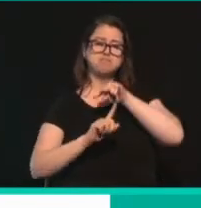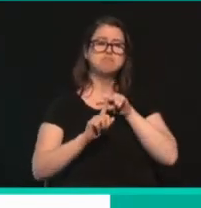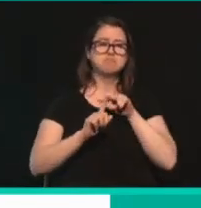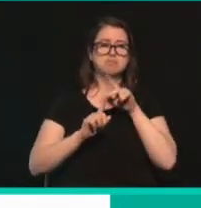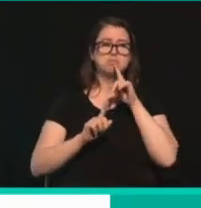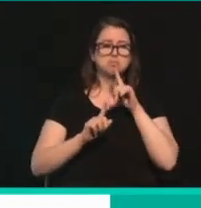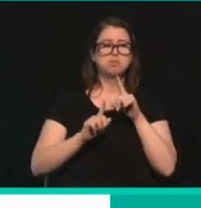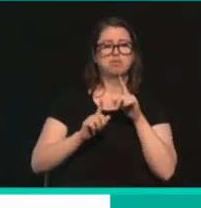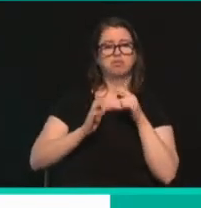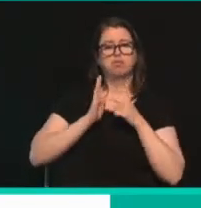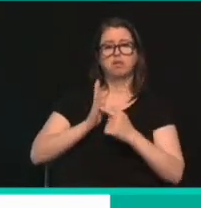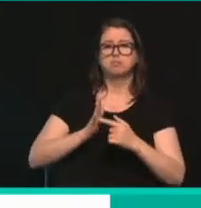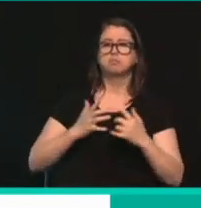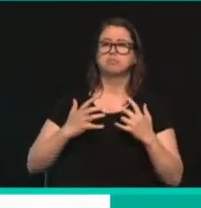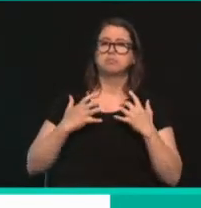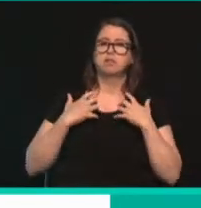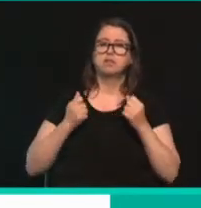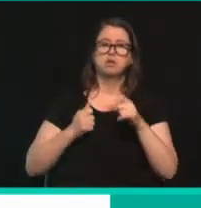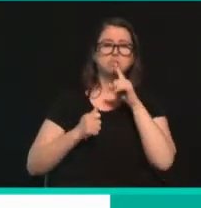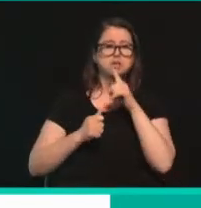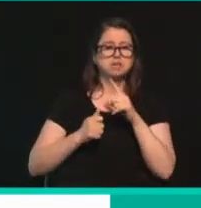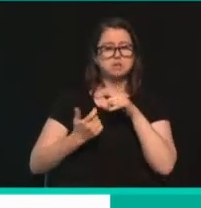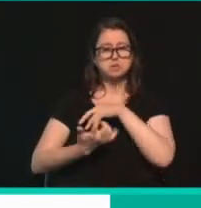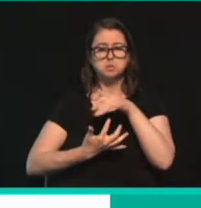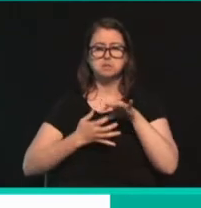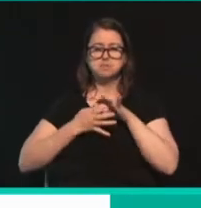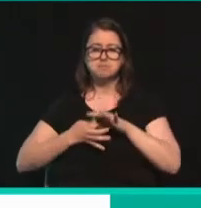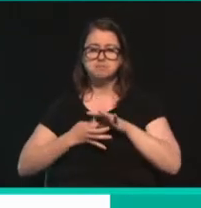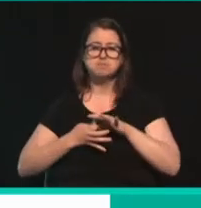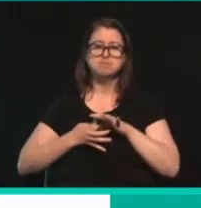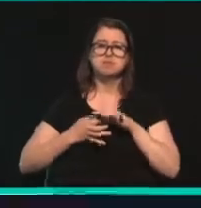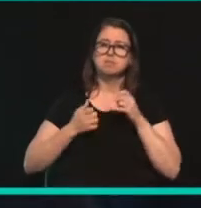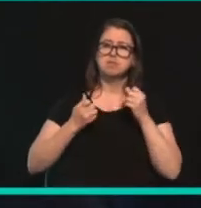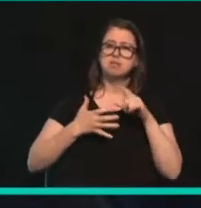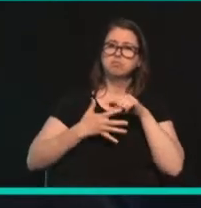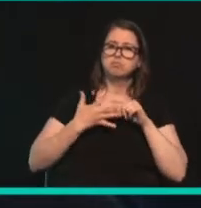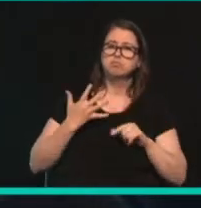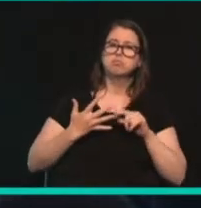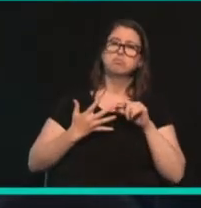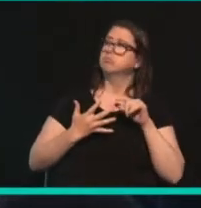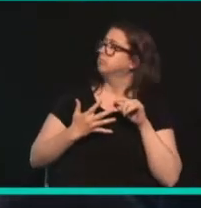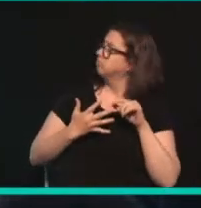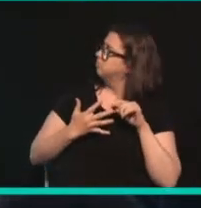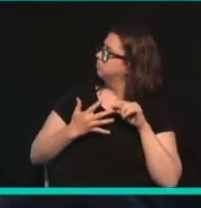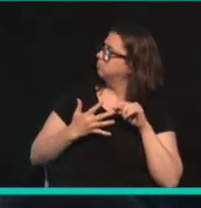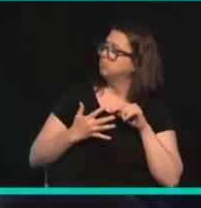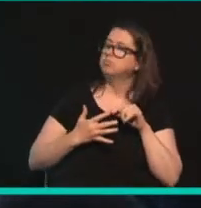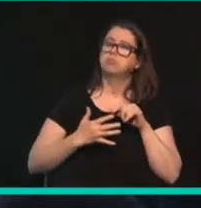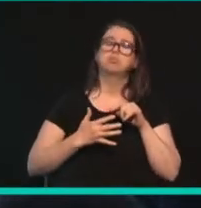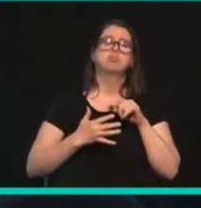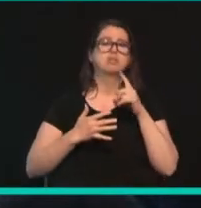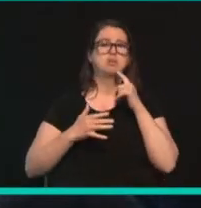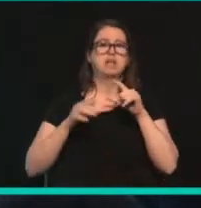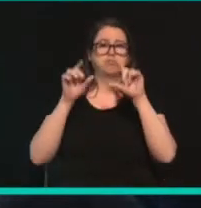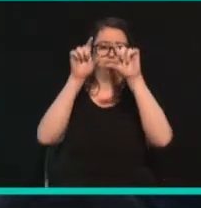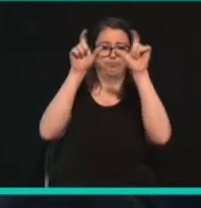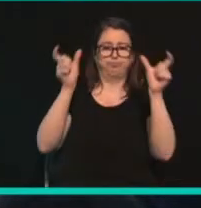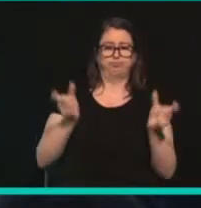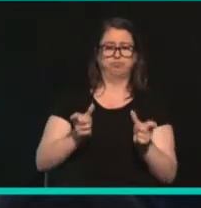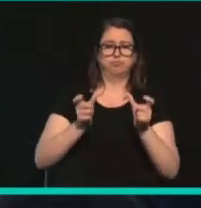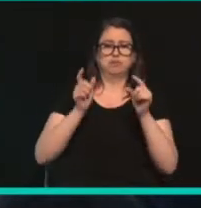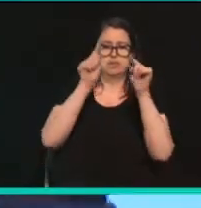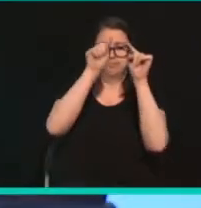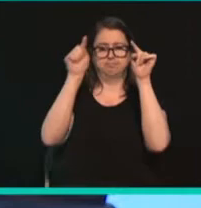physically energized, the socially connected, being vocationally enriched, spiritually empowered,